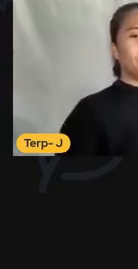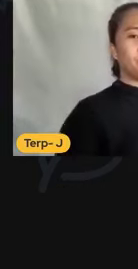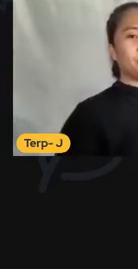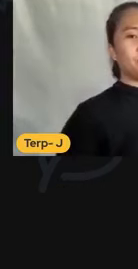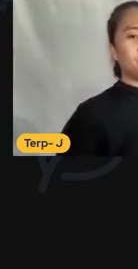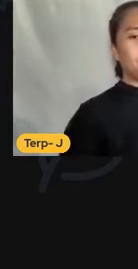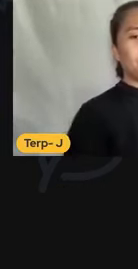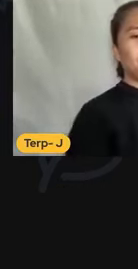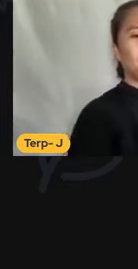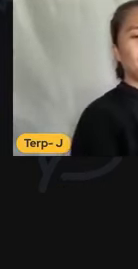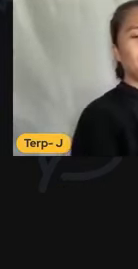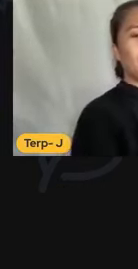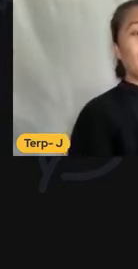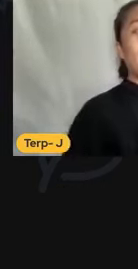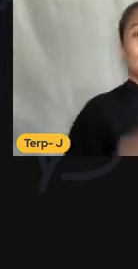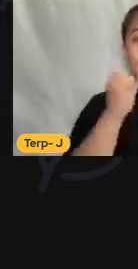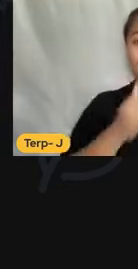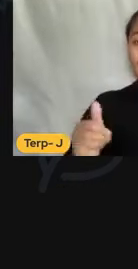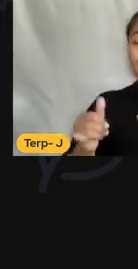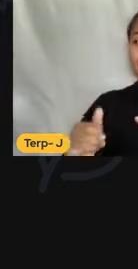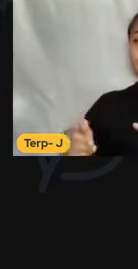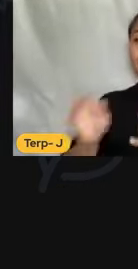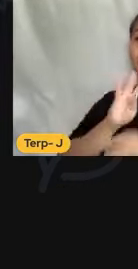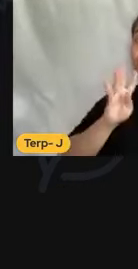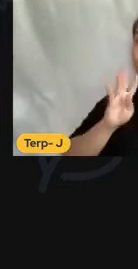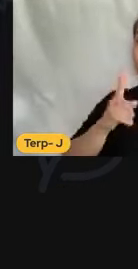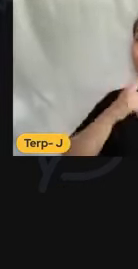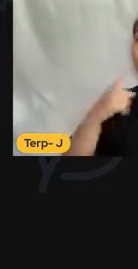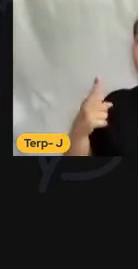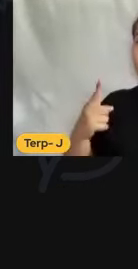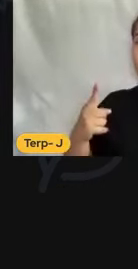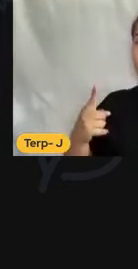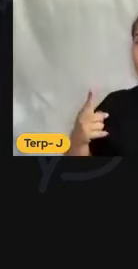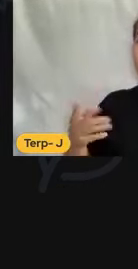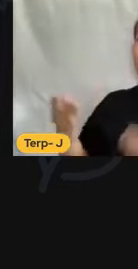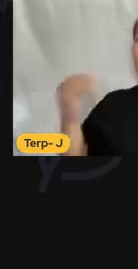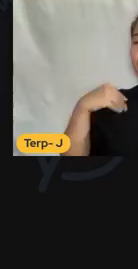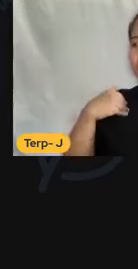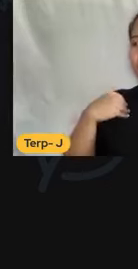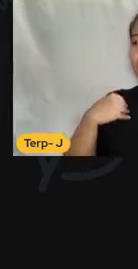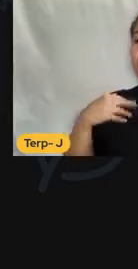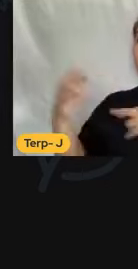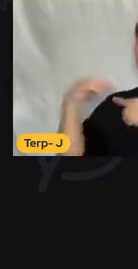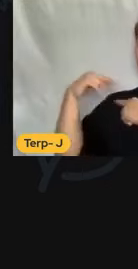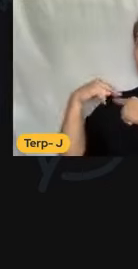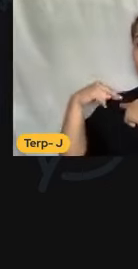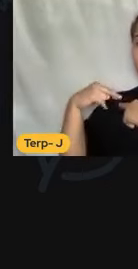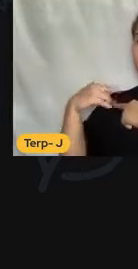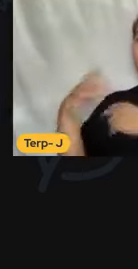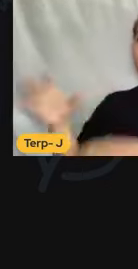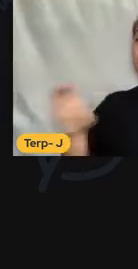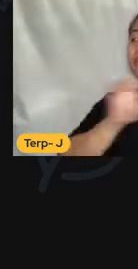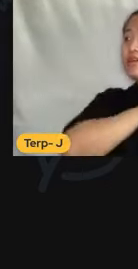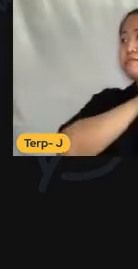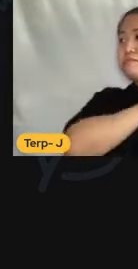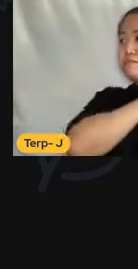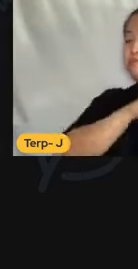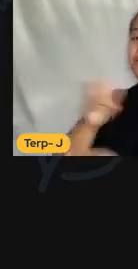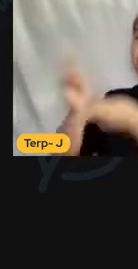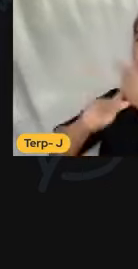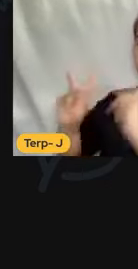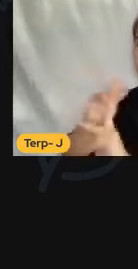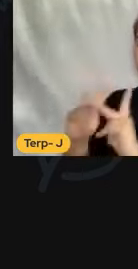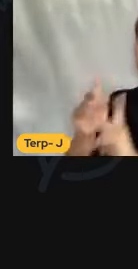speaker, diba, she mentioned that we have a moral obligation to raise and empower the citizens. So it is also